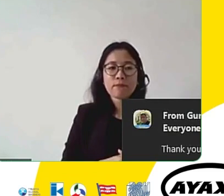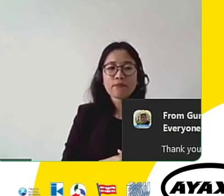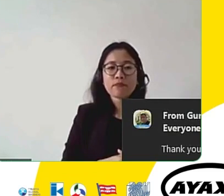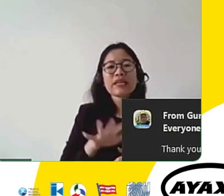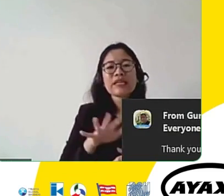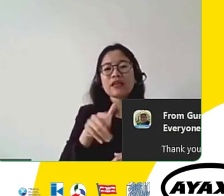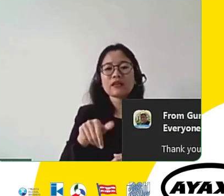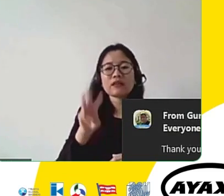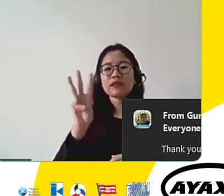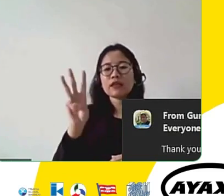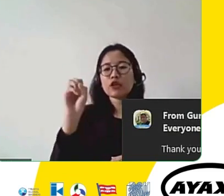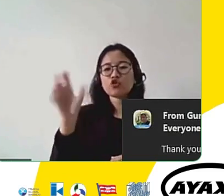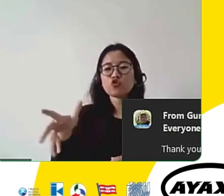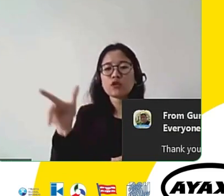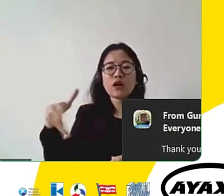Mehta,